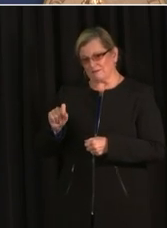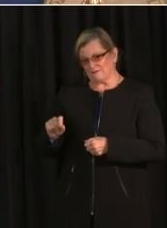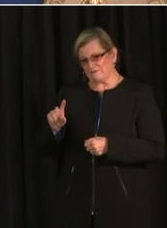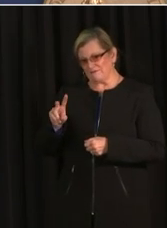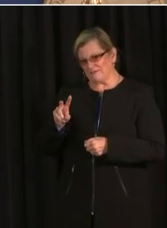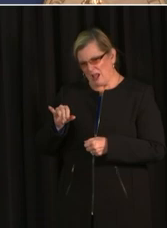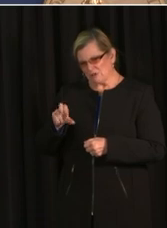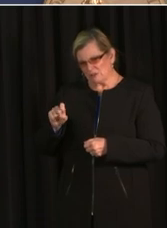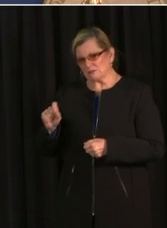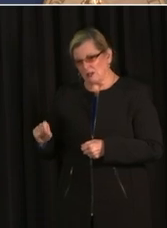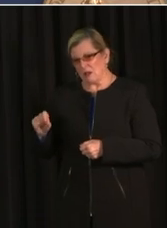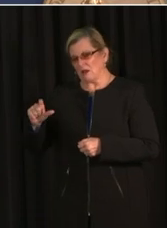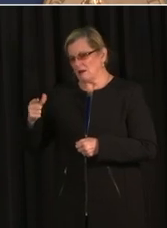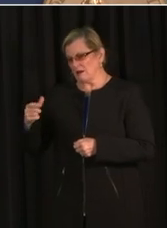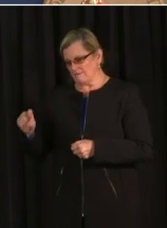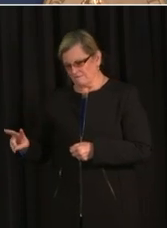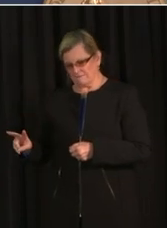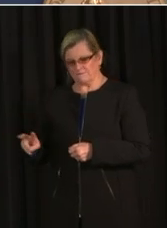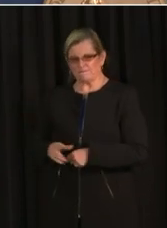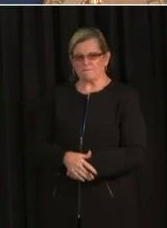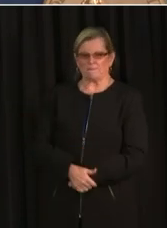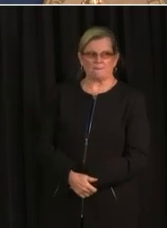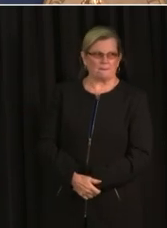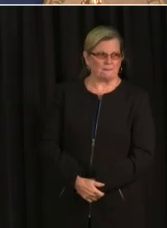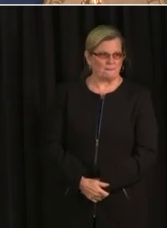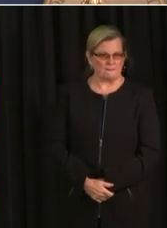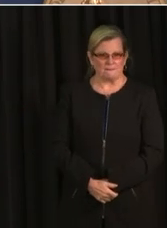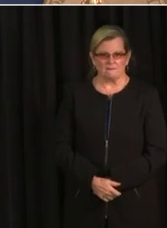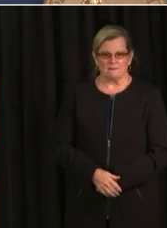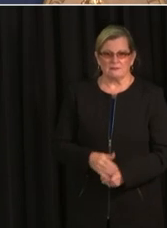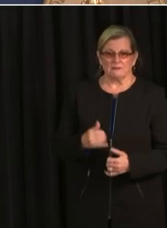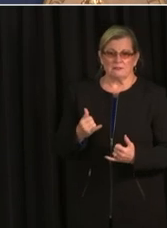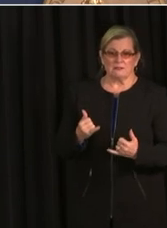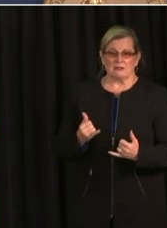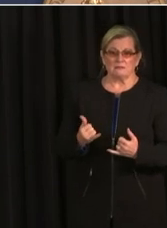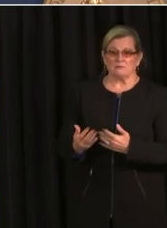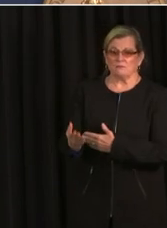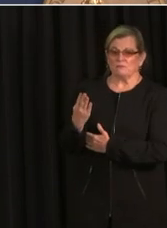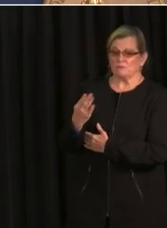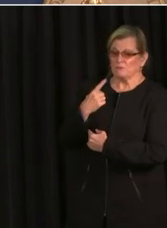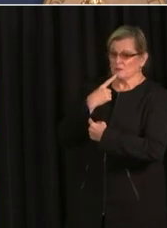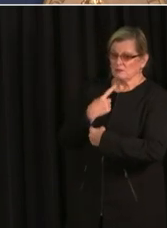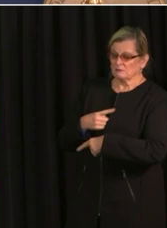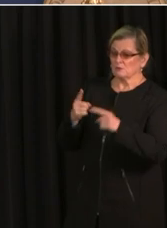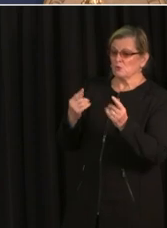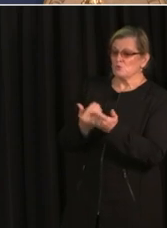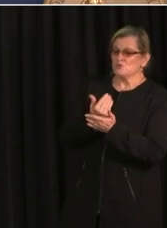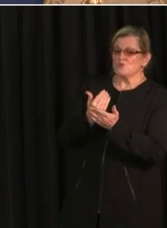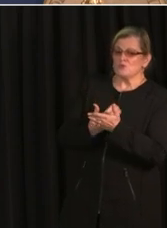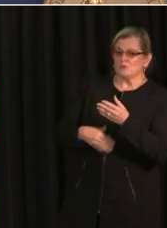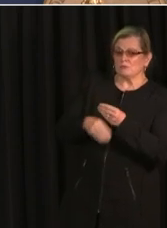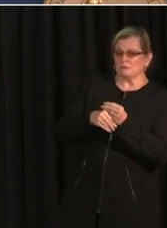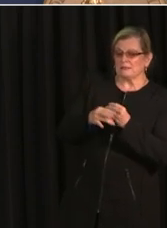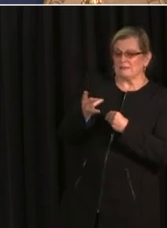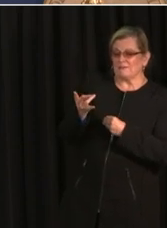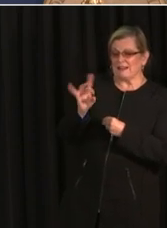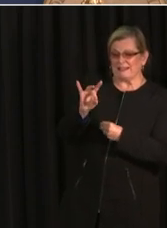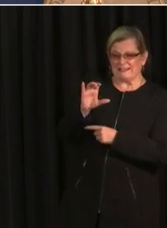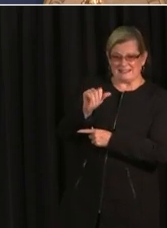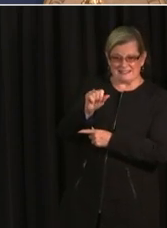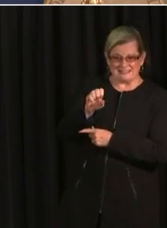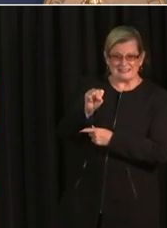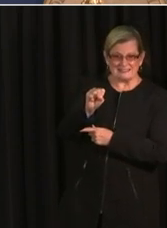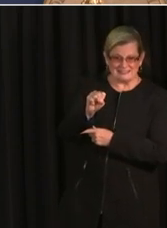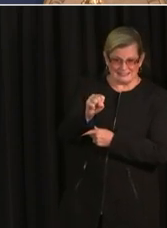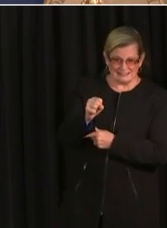coronavirus.dc.gov. This morning, we announced 78 new cases of COVID-19 in the district.